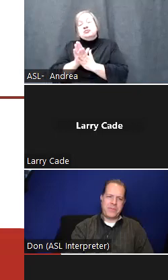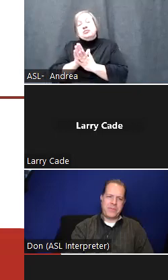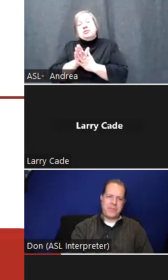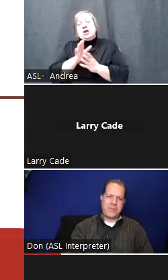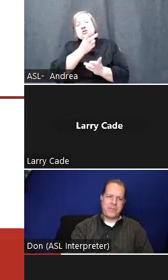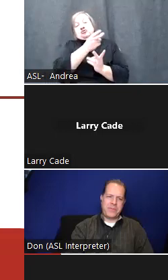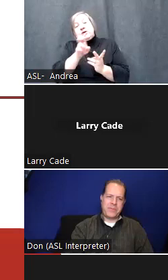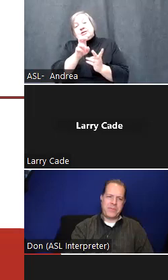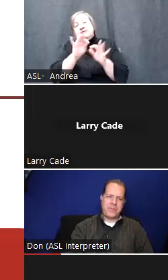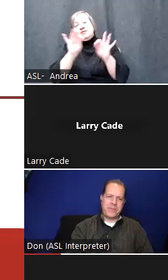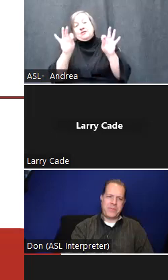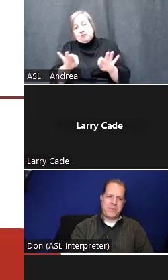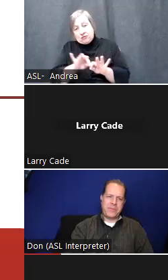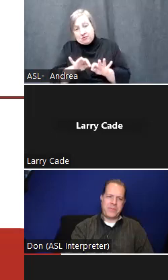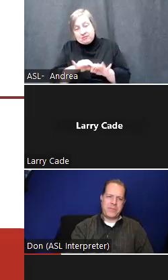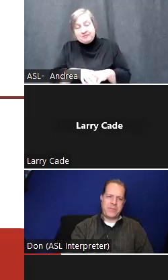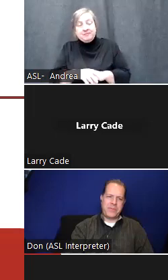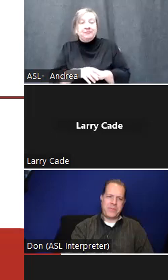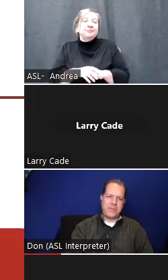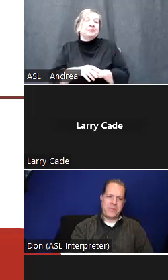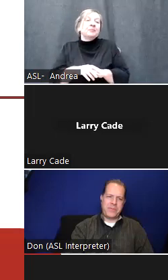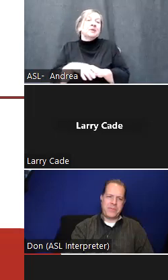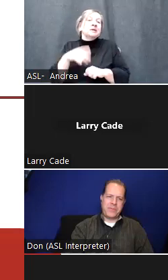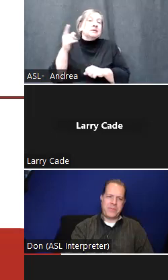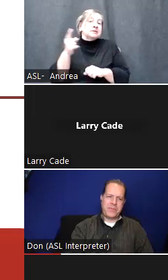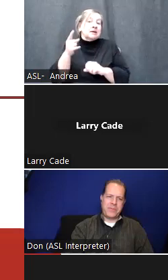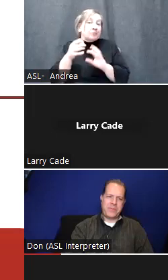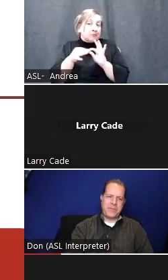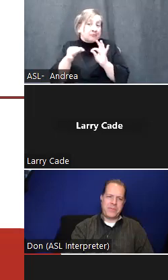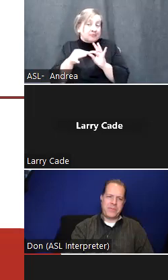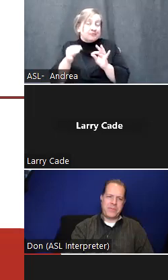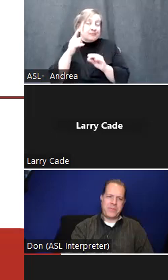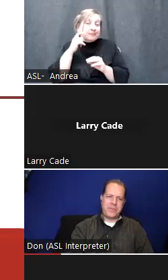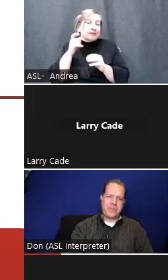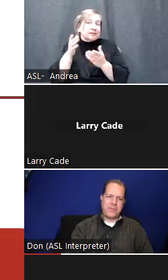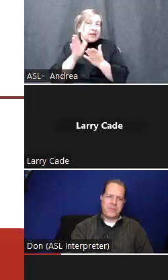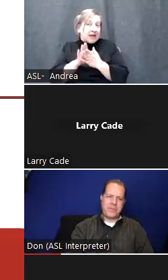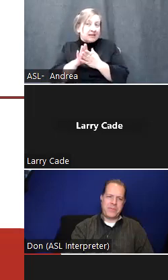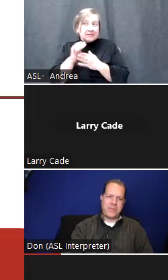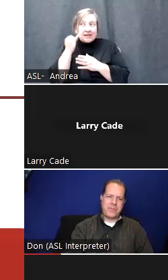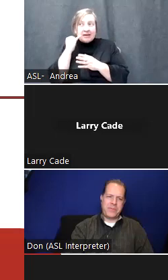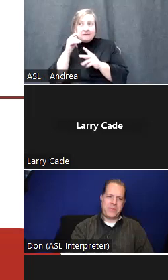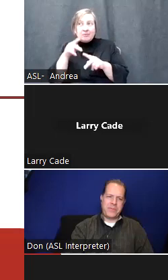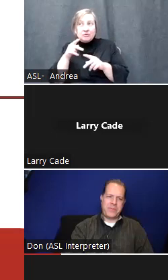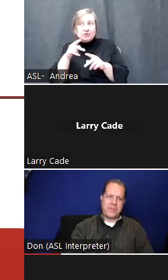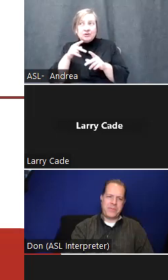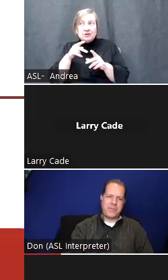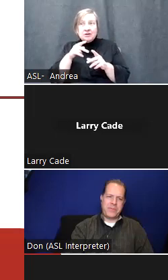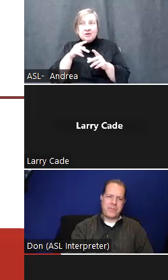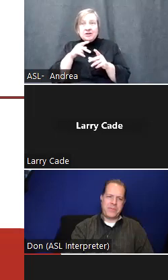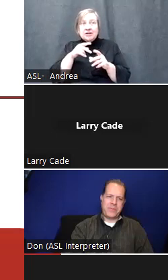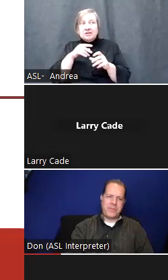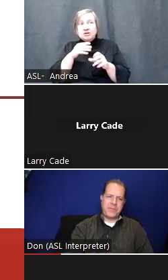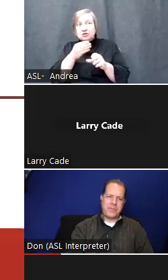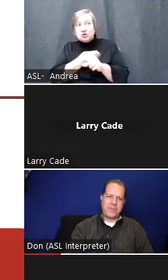guys. Now, somebody pointed out, because they were asking if the person gets terminated when they transfer,